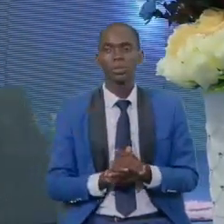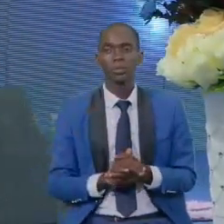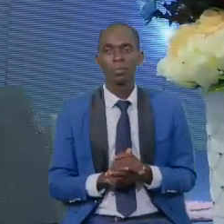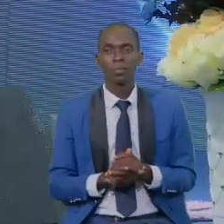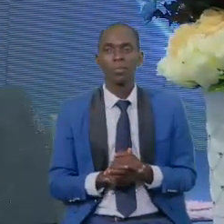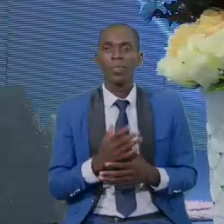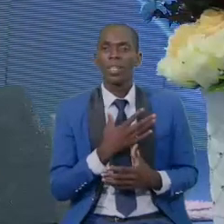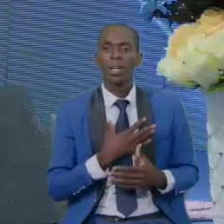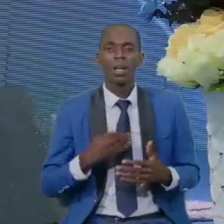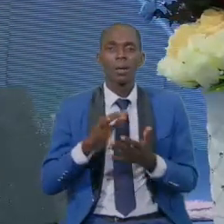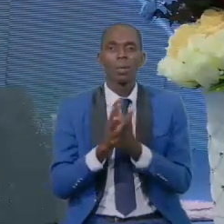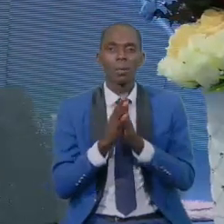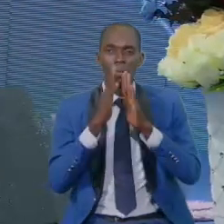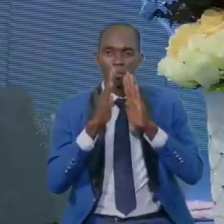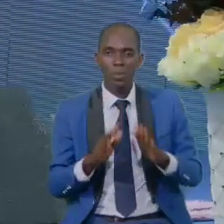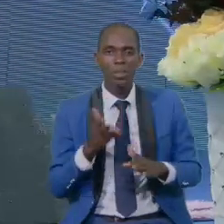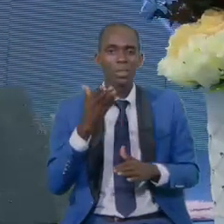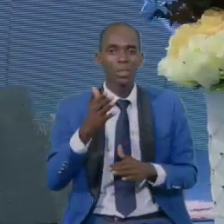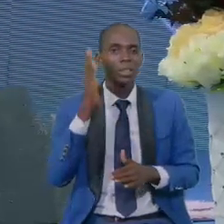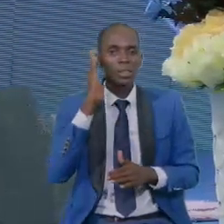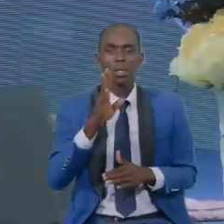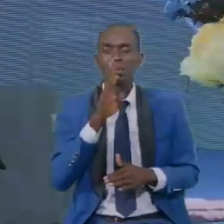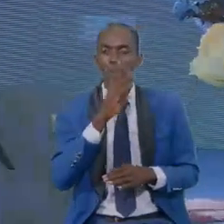and peace, there shall be no end